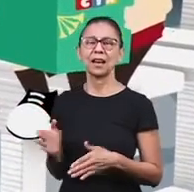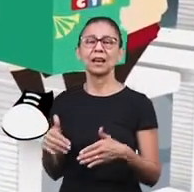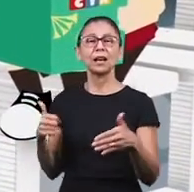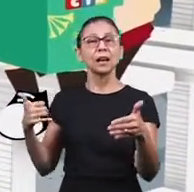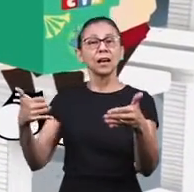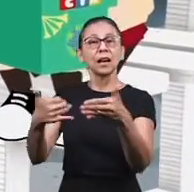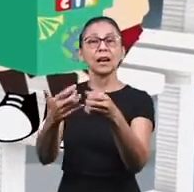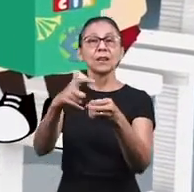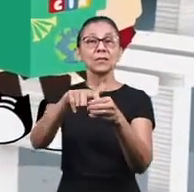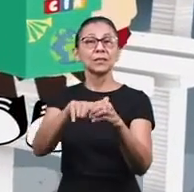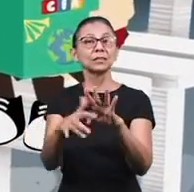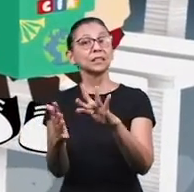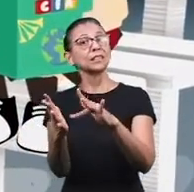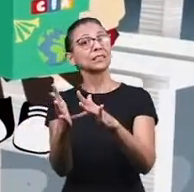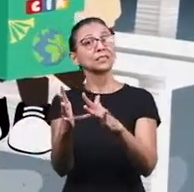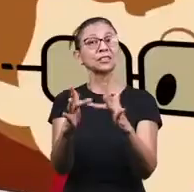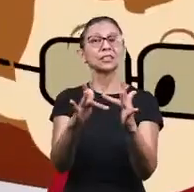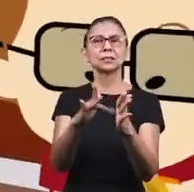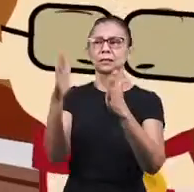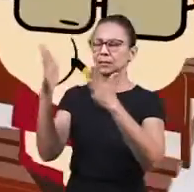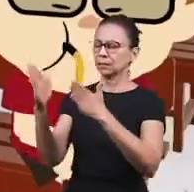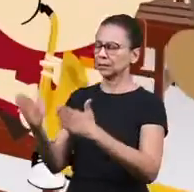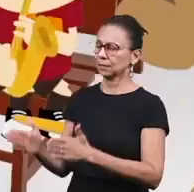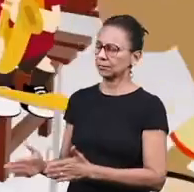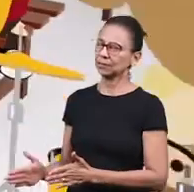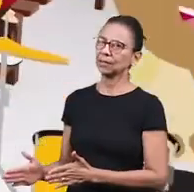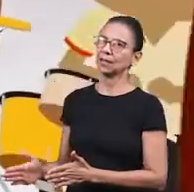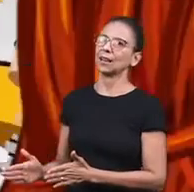Faithfully until the end.